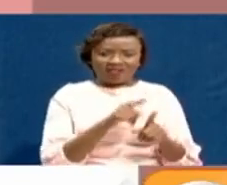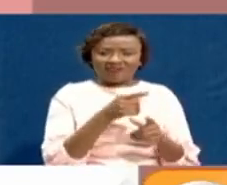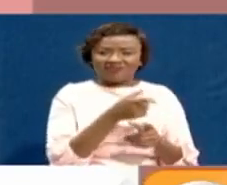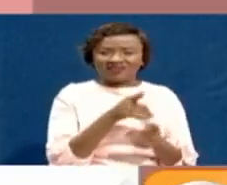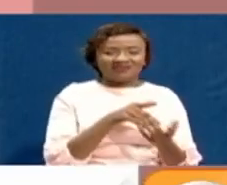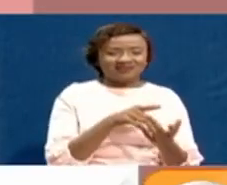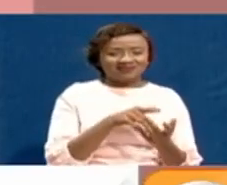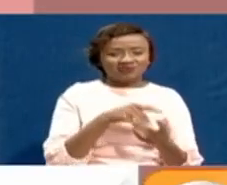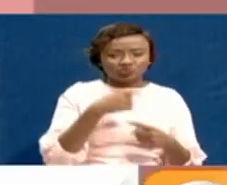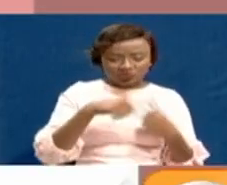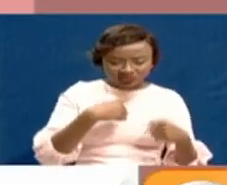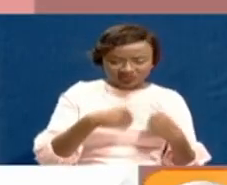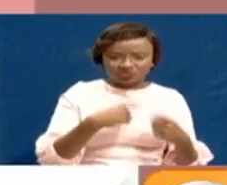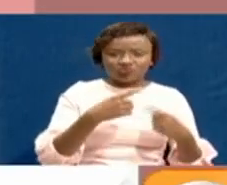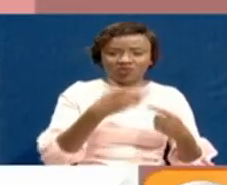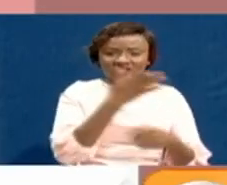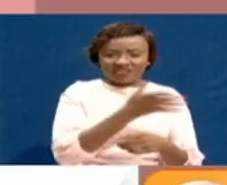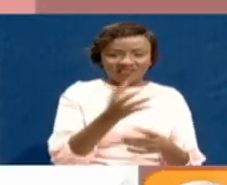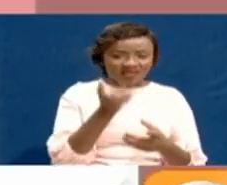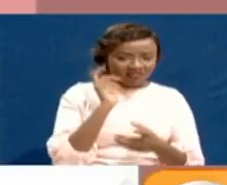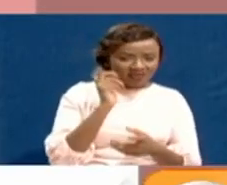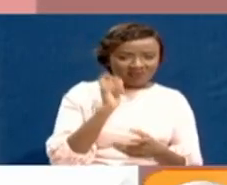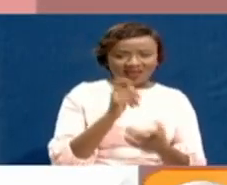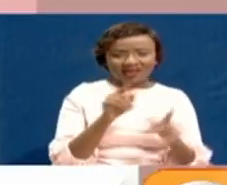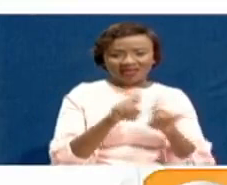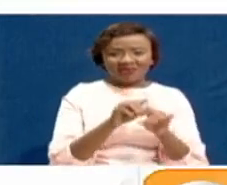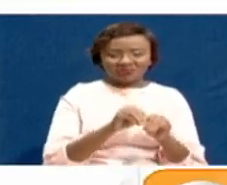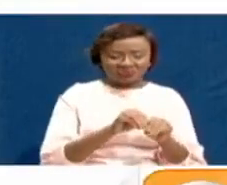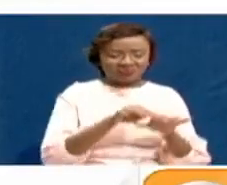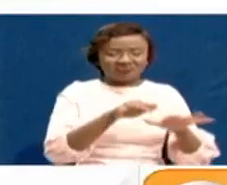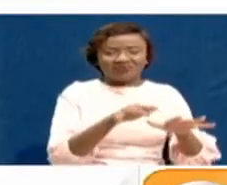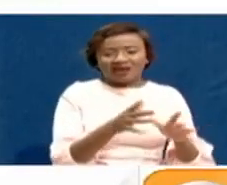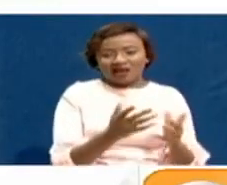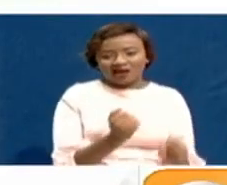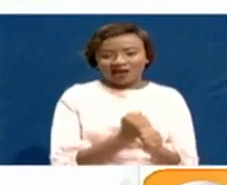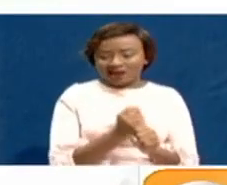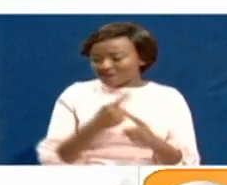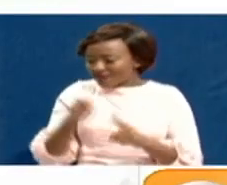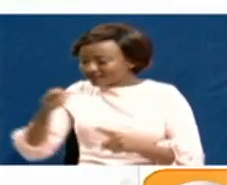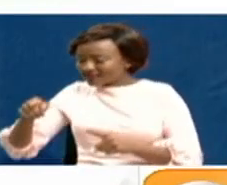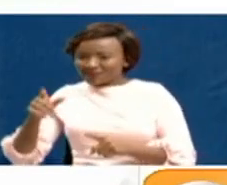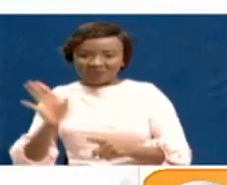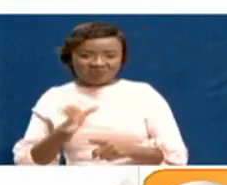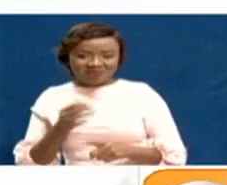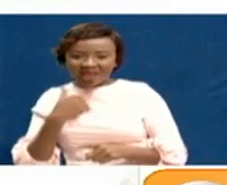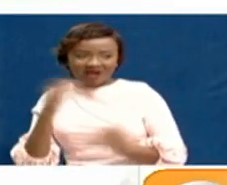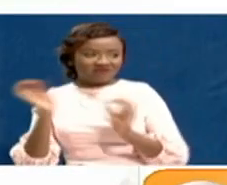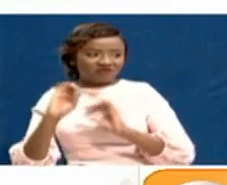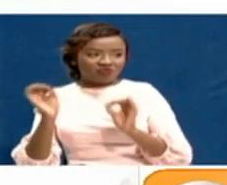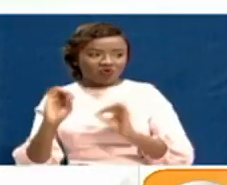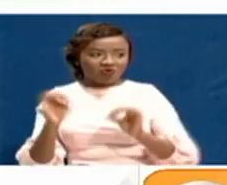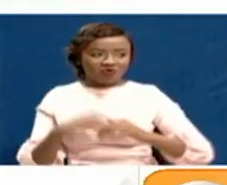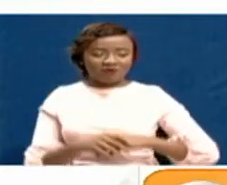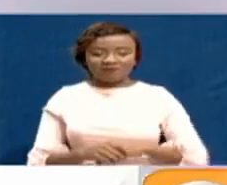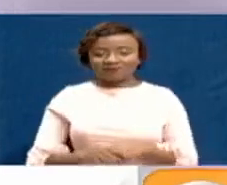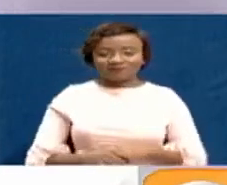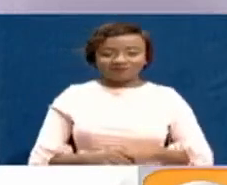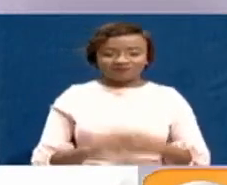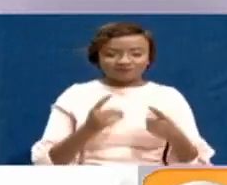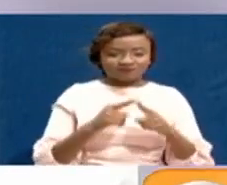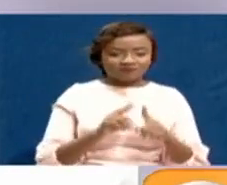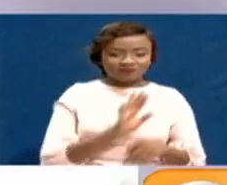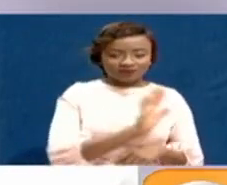said to linger in the testicles and is less prevalent in the ovarian tissue. The ACE2 receptor is also found in the lungs, kidney, heart, and gut